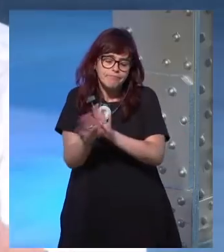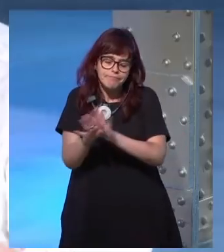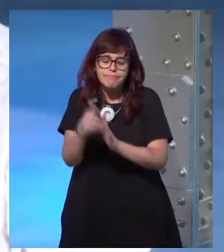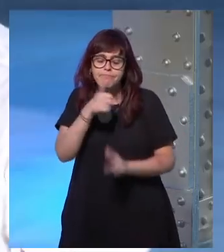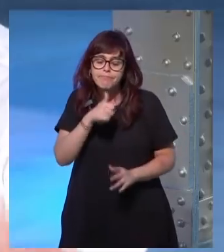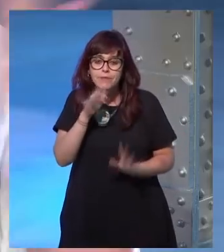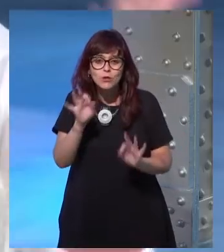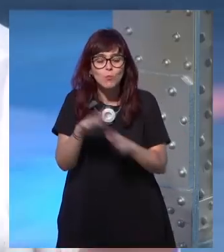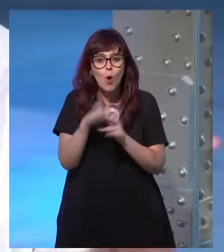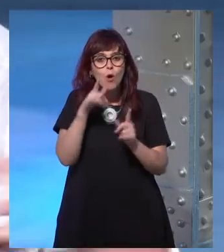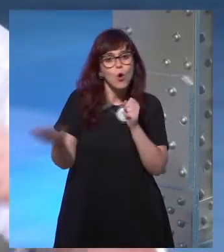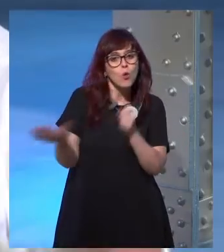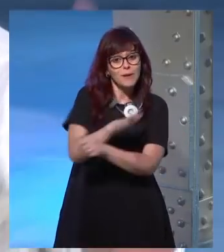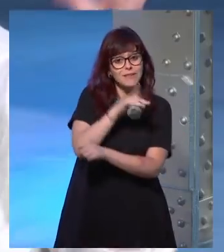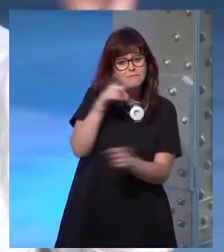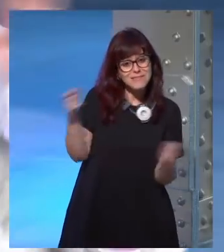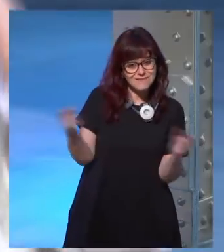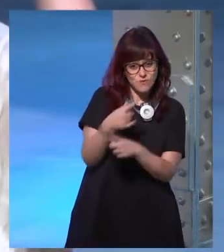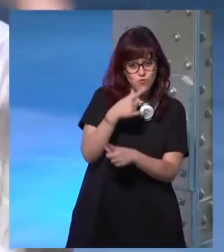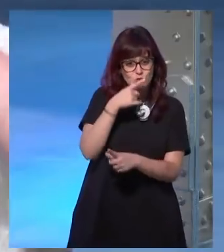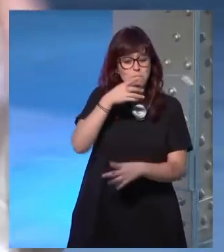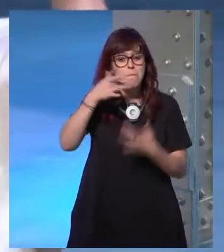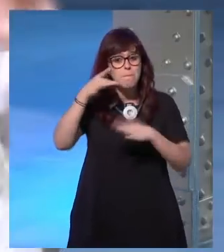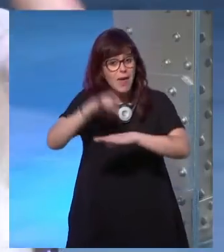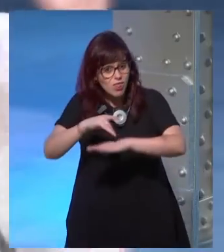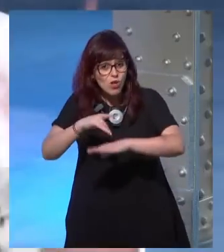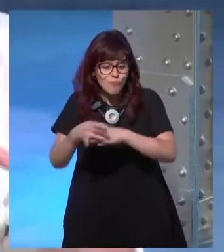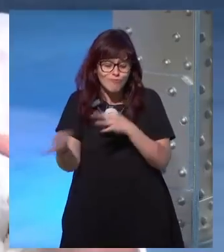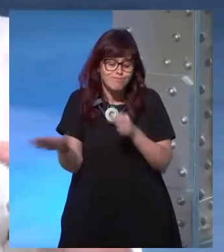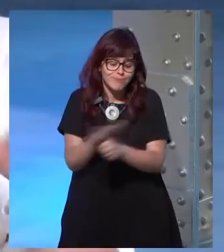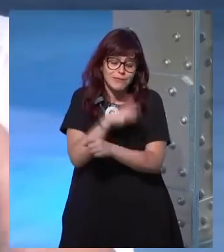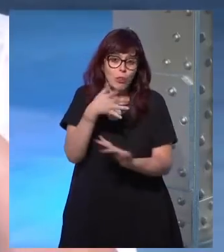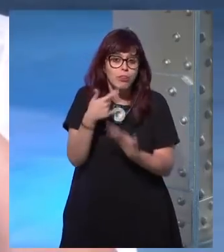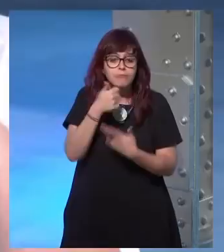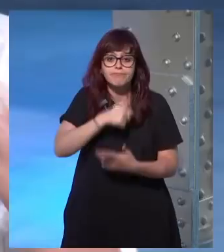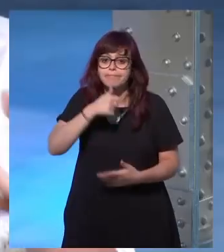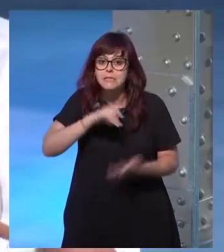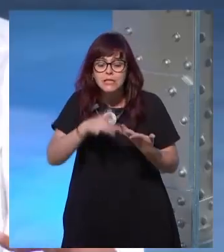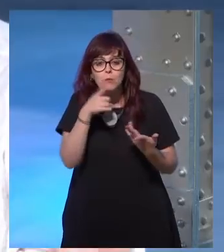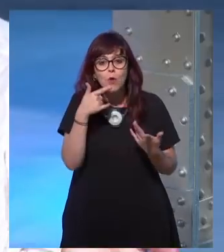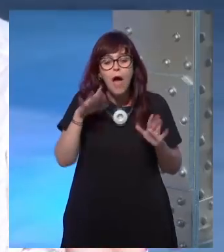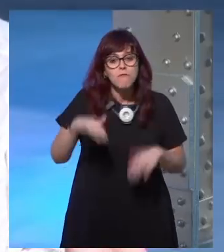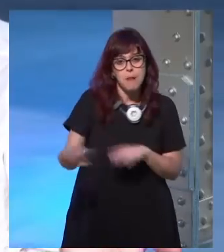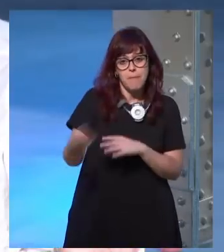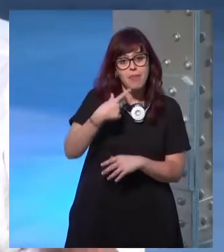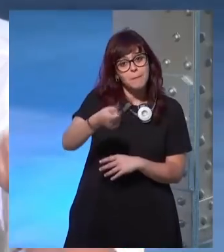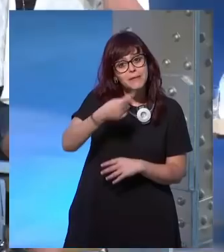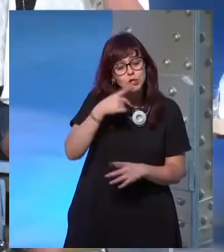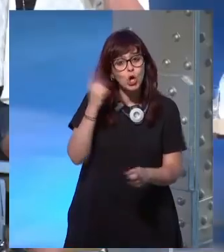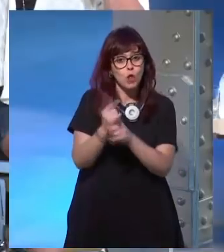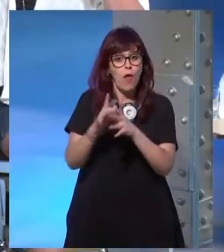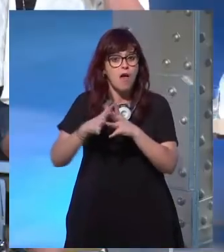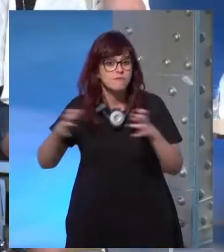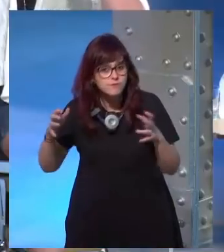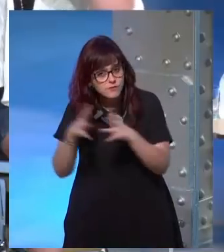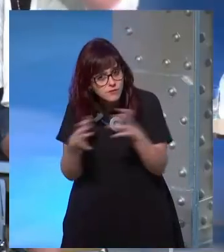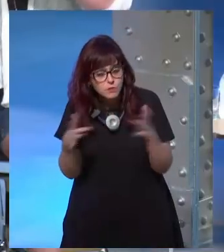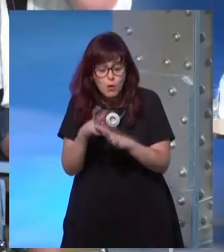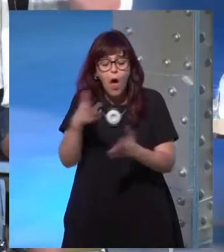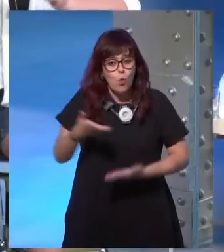care of myself. I'm on drugs for anxiety and all these things. And it really helps. It does really help. You have